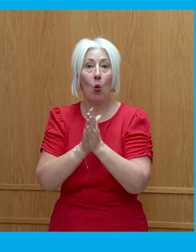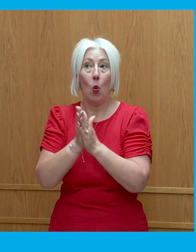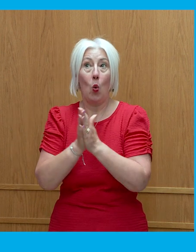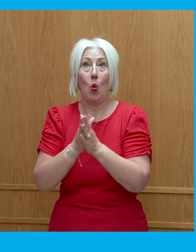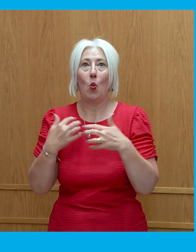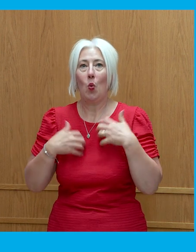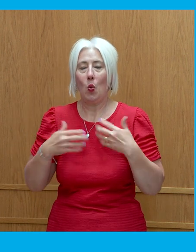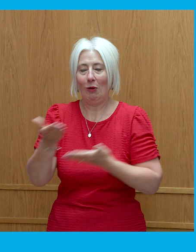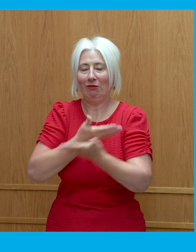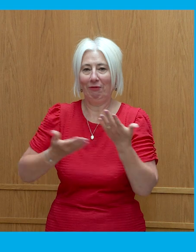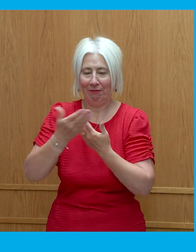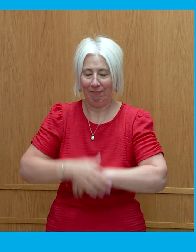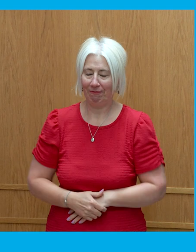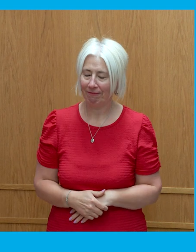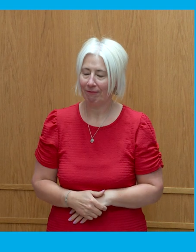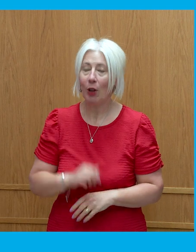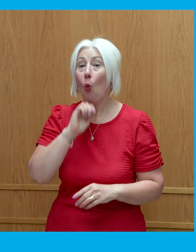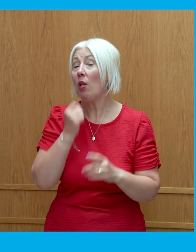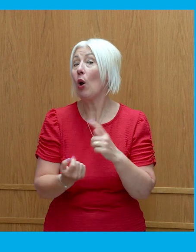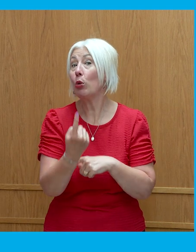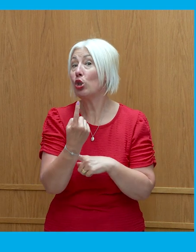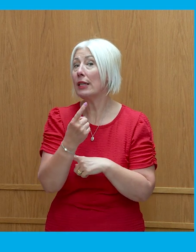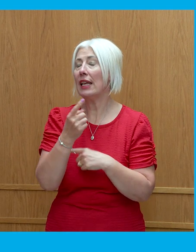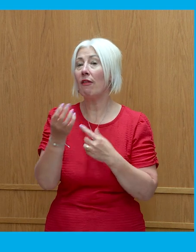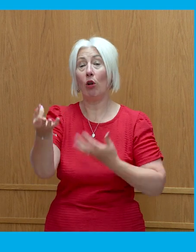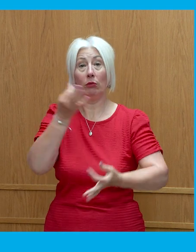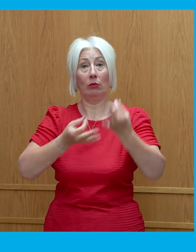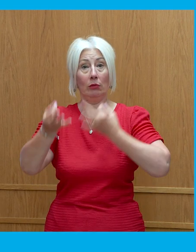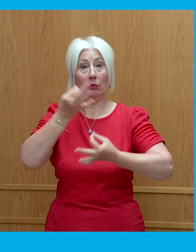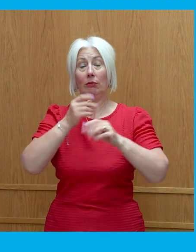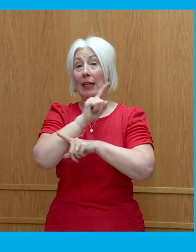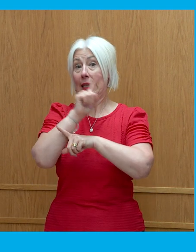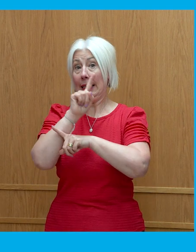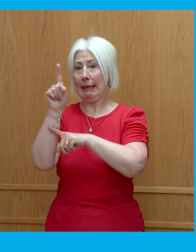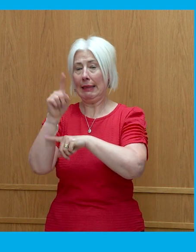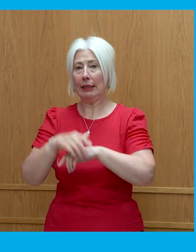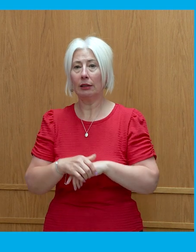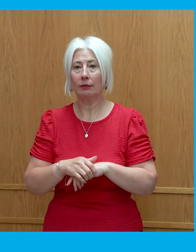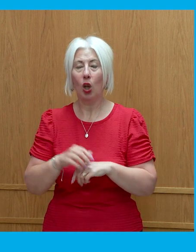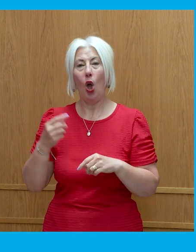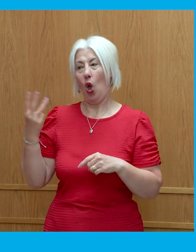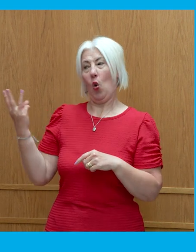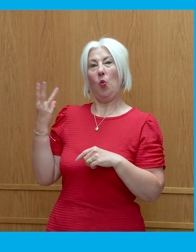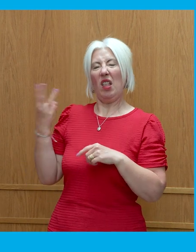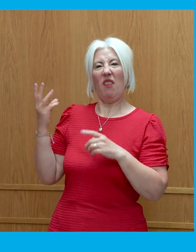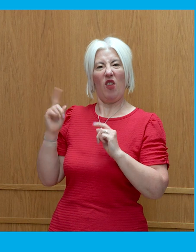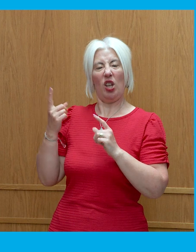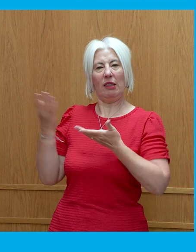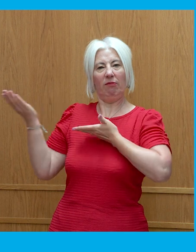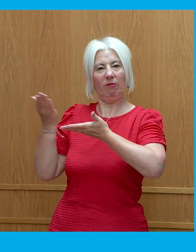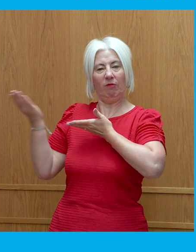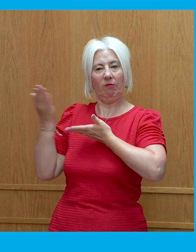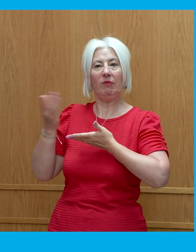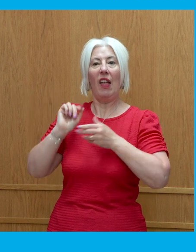afternoon's discussion. There'll be an opportunity to ask questions later, so we'll have a bit of a conversation first, but then there'll